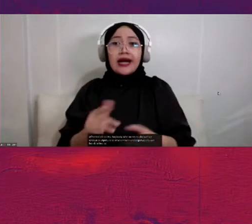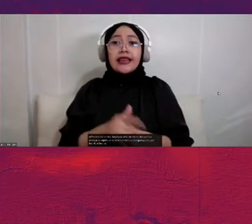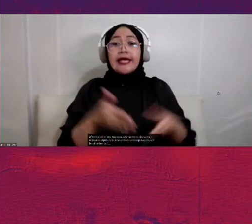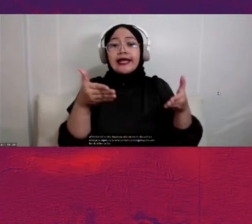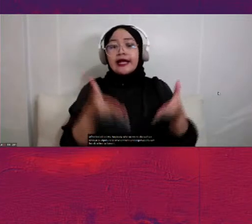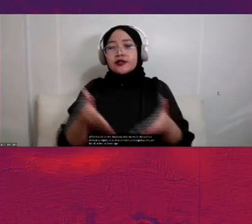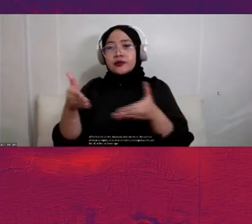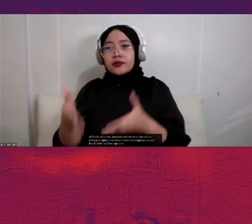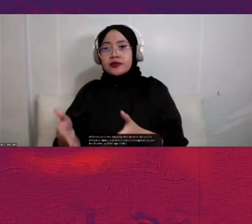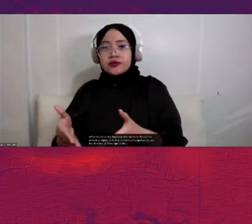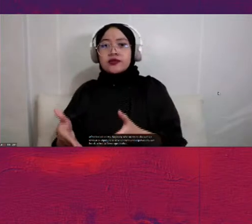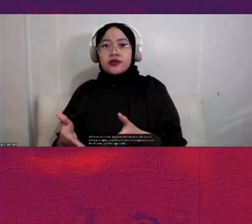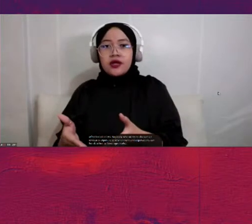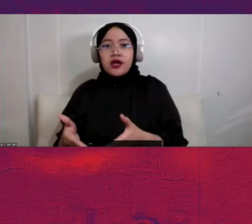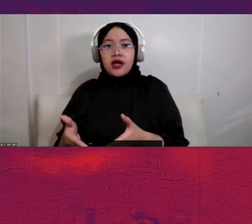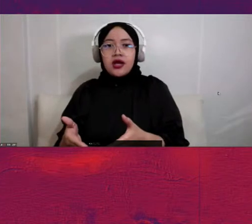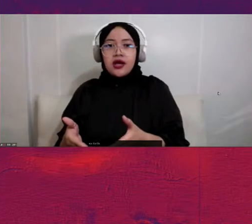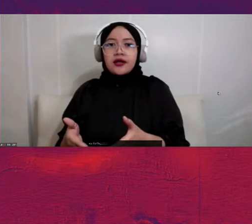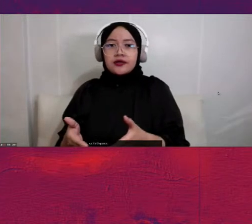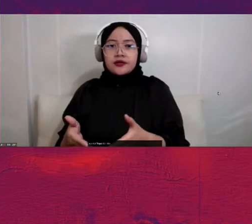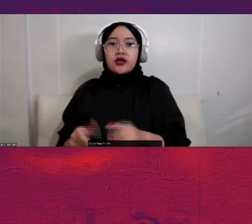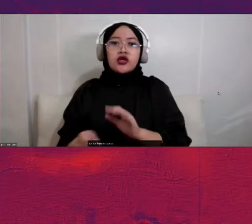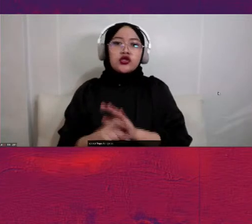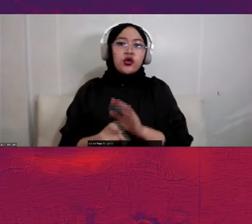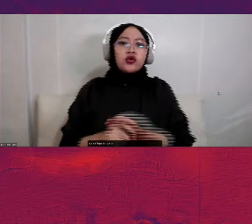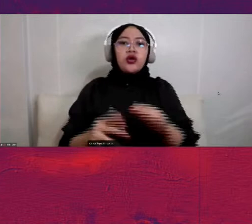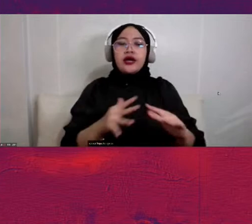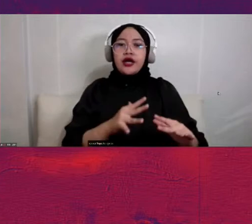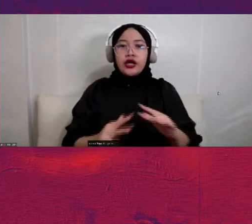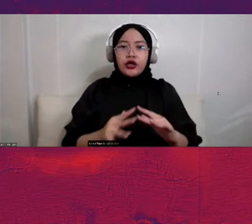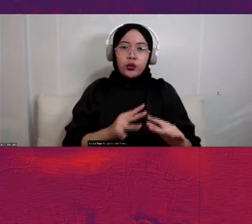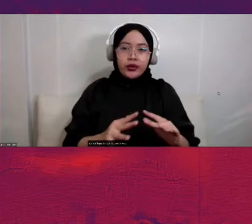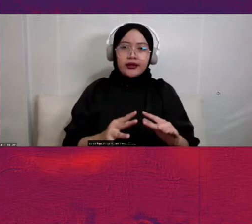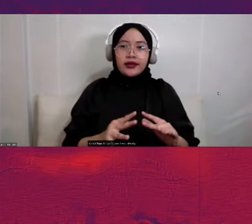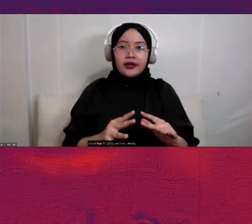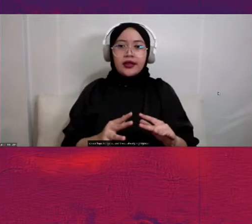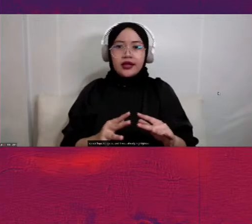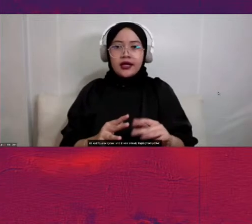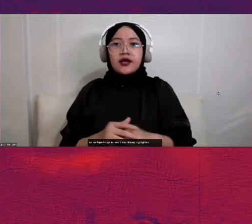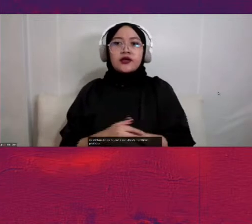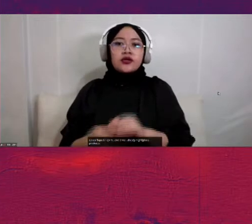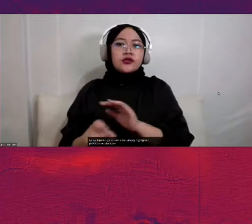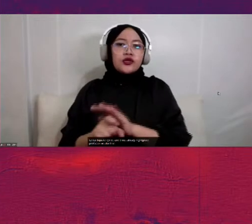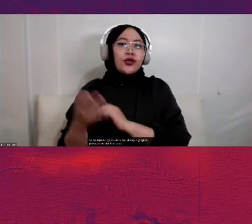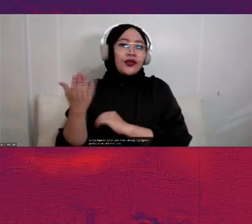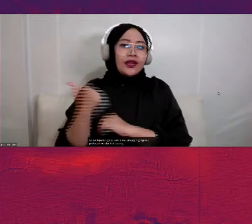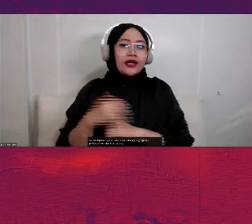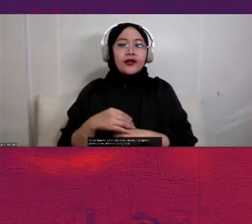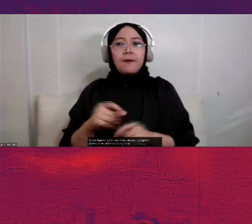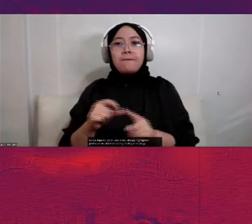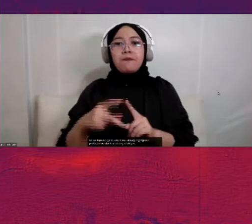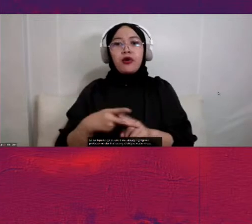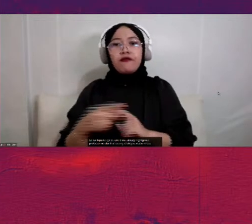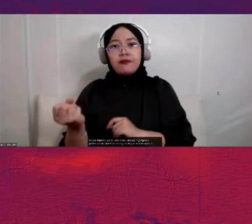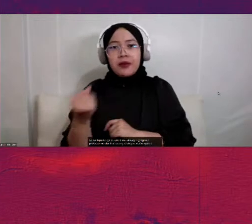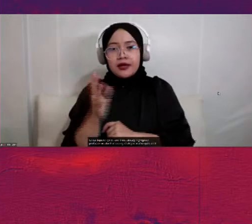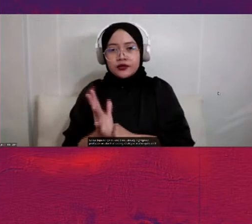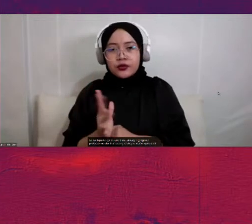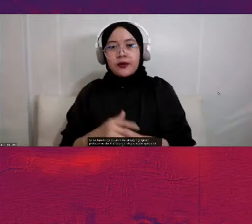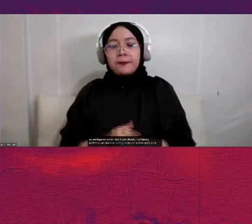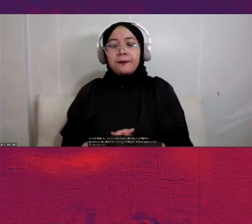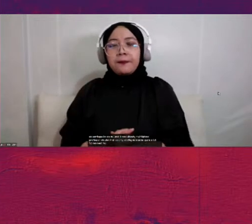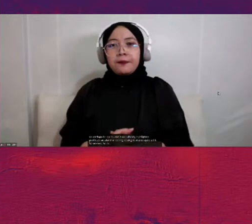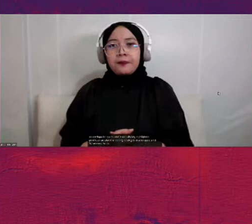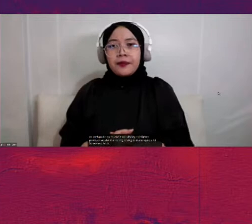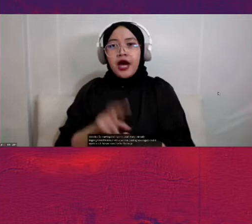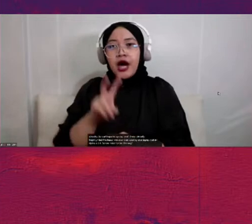as covariate shocks. So earthquake cyclones. And it was already highlighted, Professor Yotso, that coping strategies matter quite a bit. So we